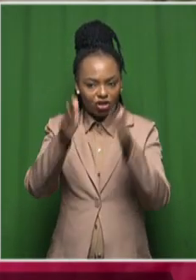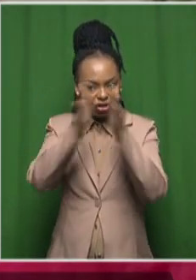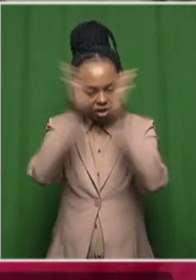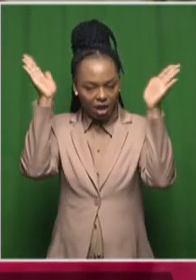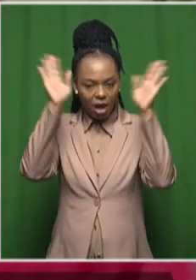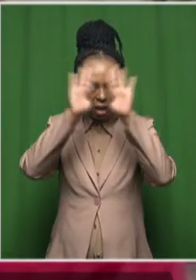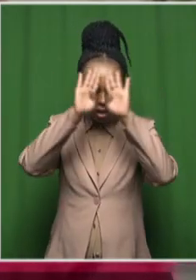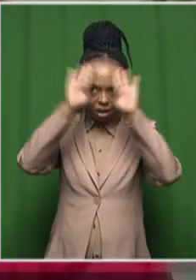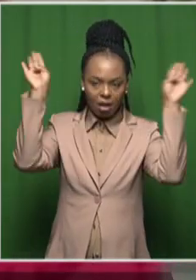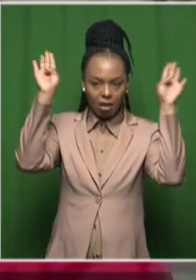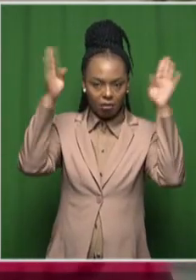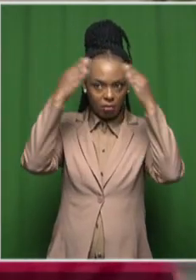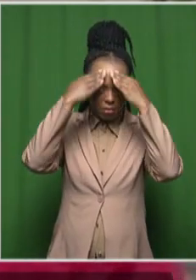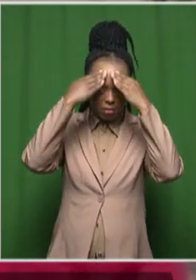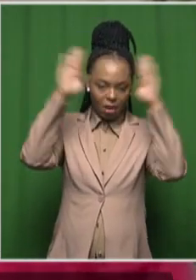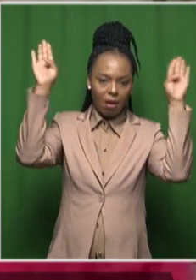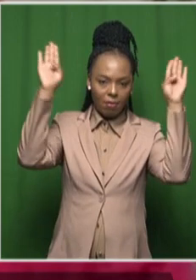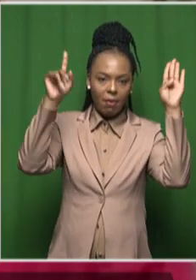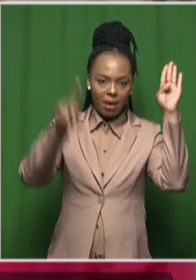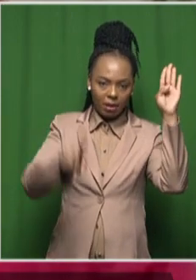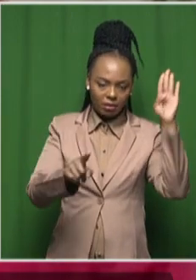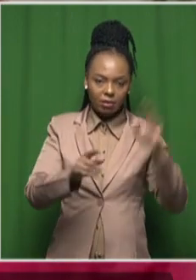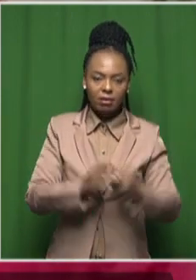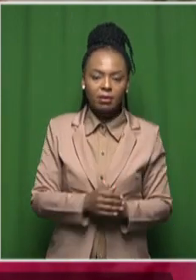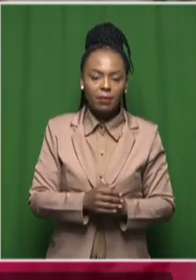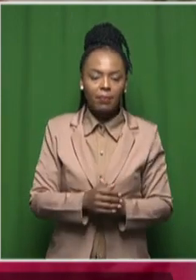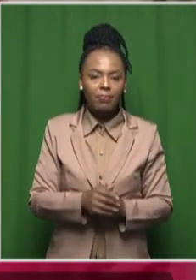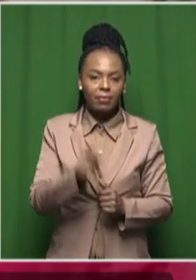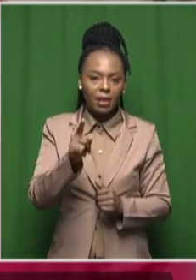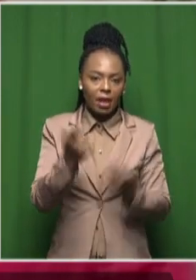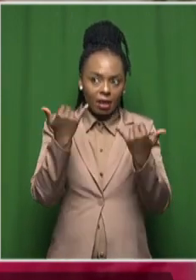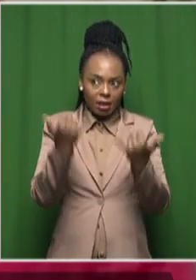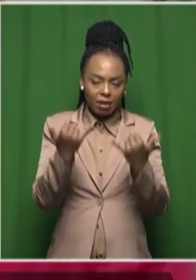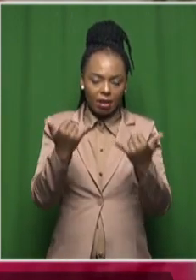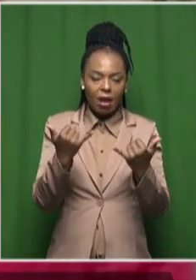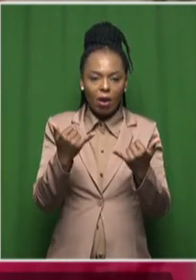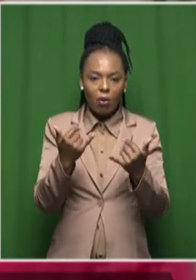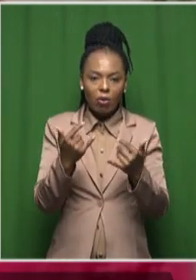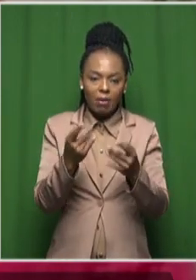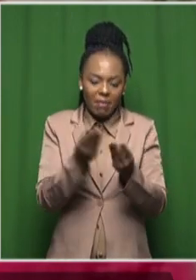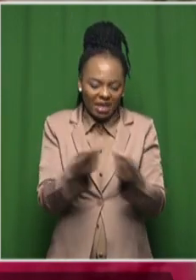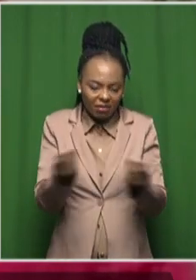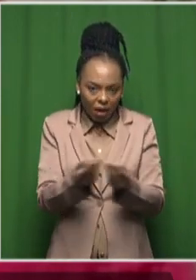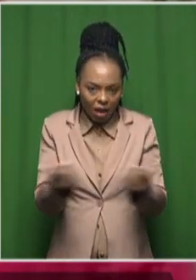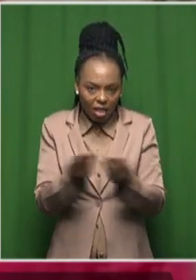design space. And for us at Ananta, it's about working with different materials,